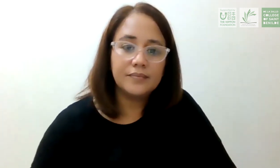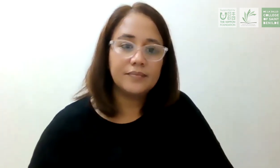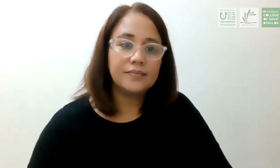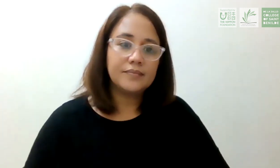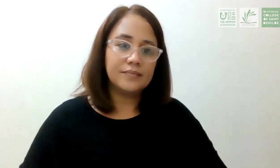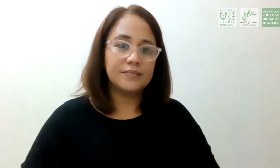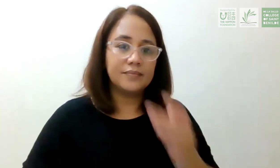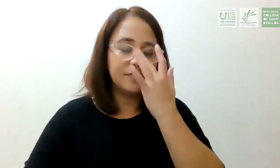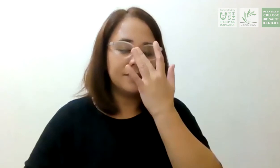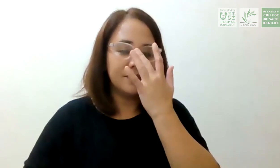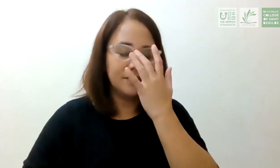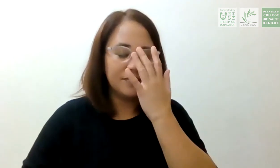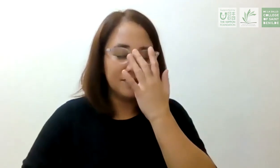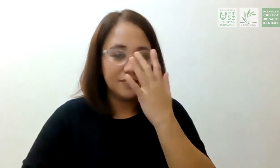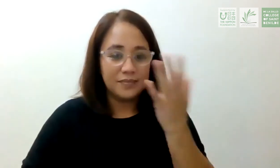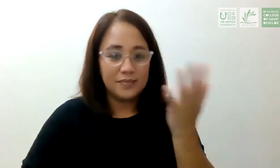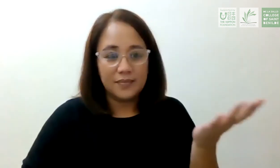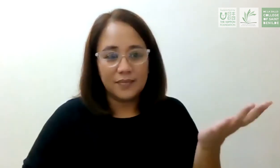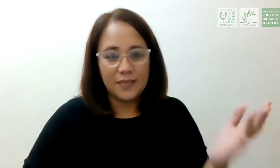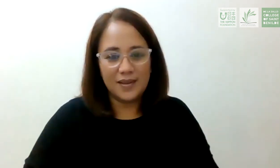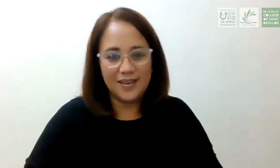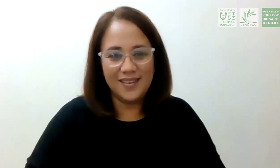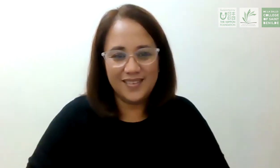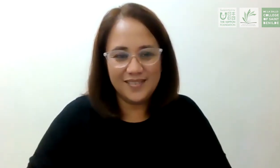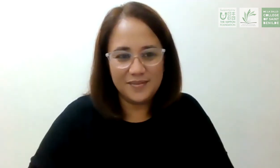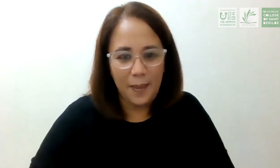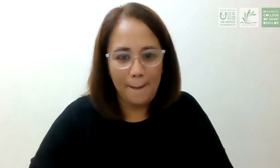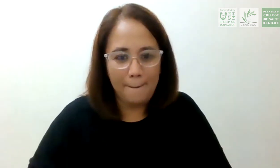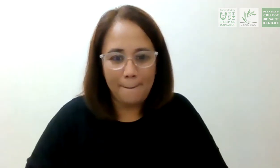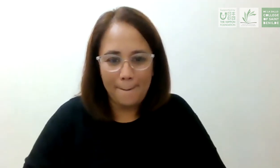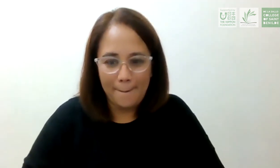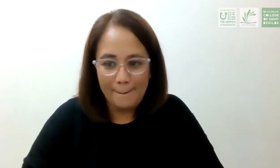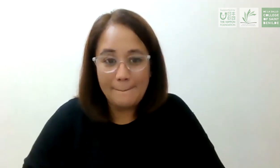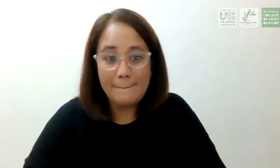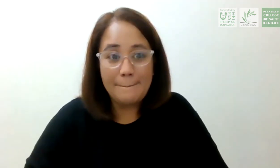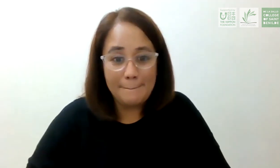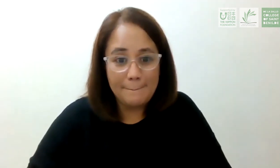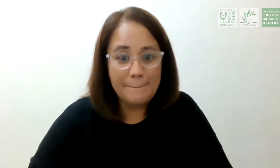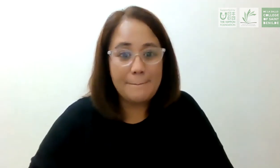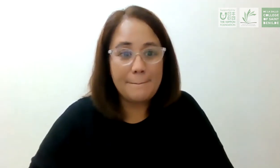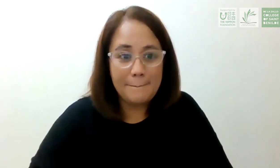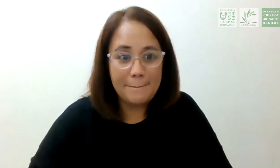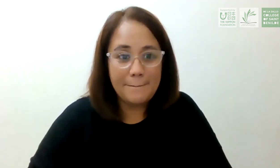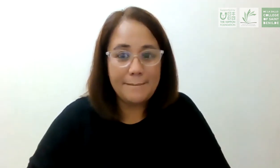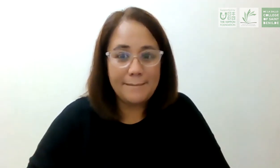Okay, well, Just wait, it's still loading. okay.